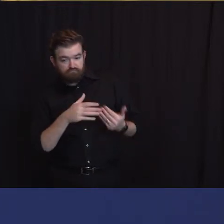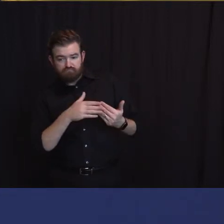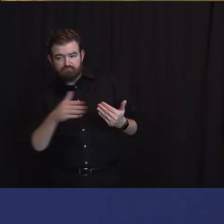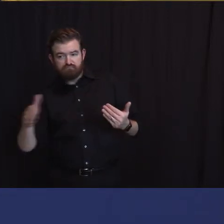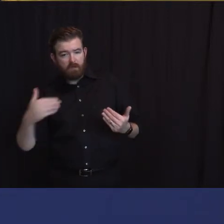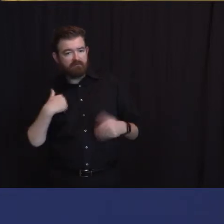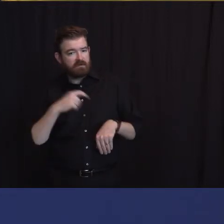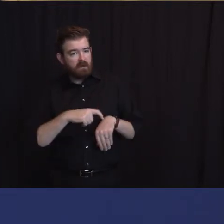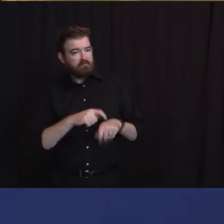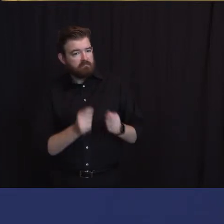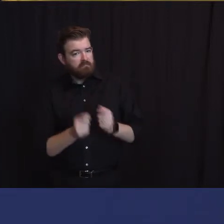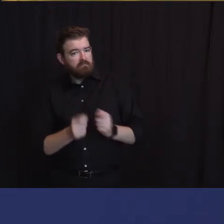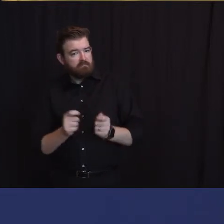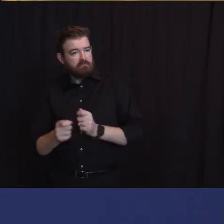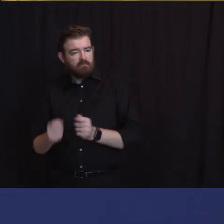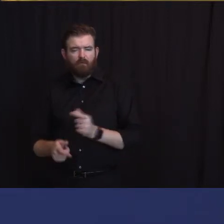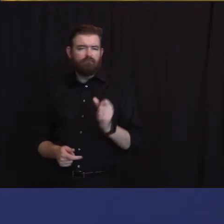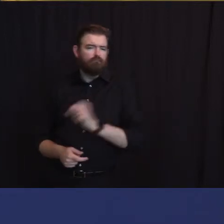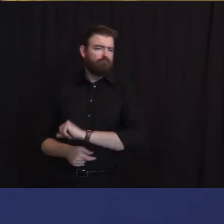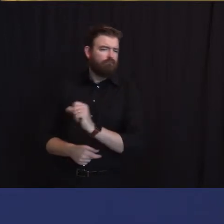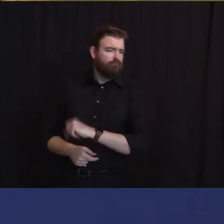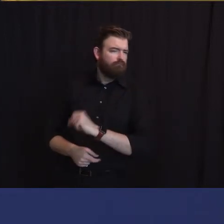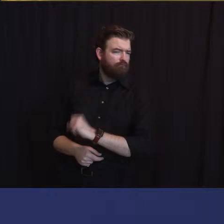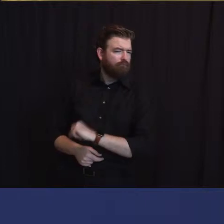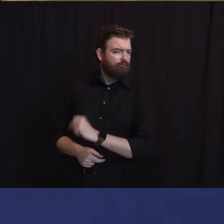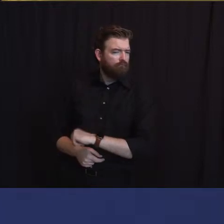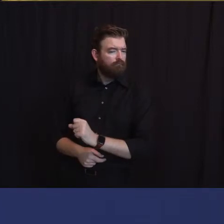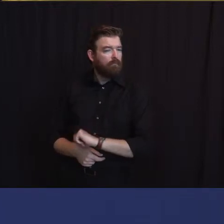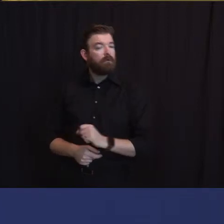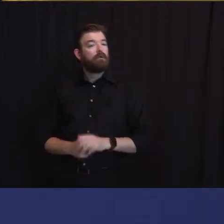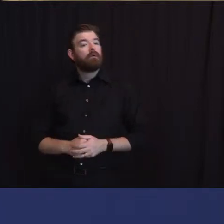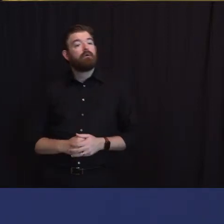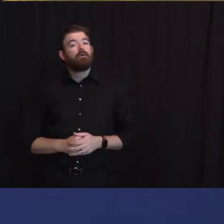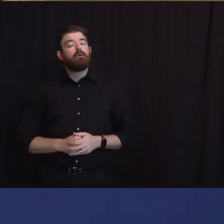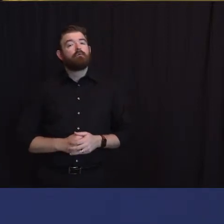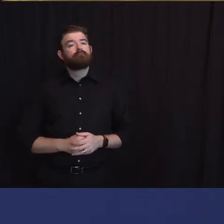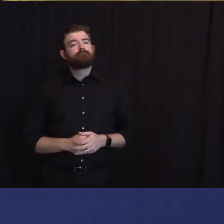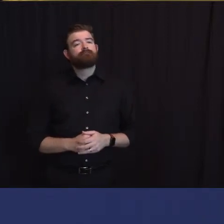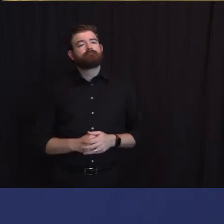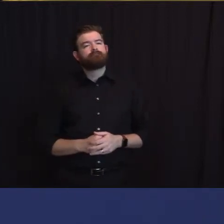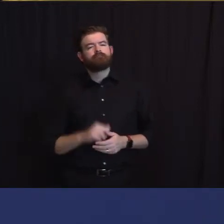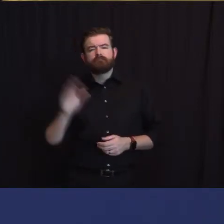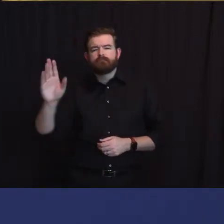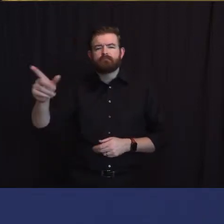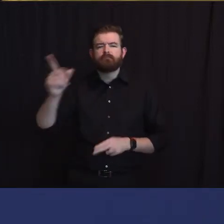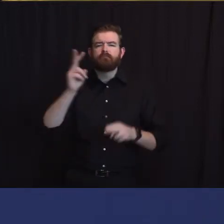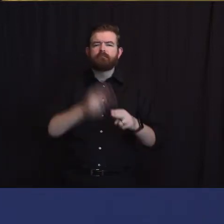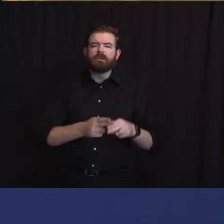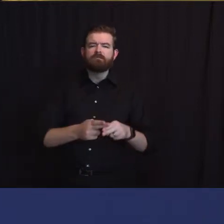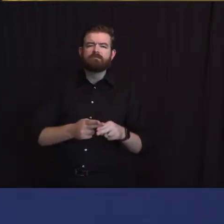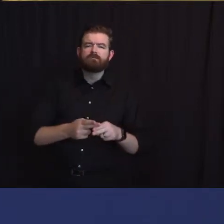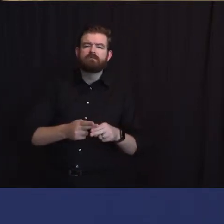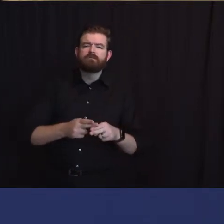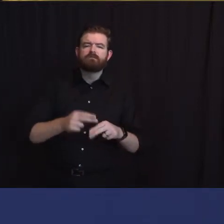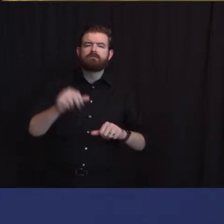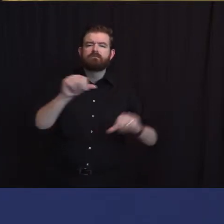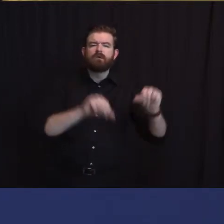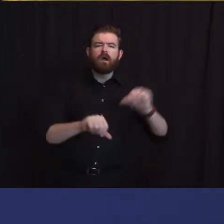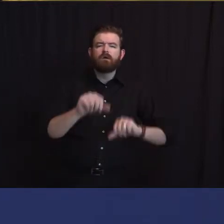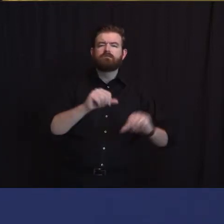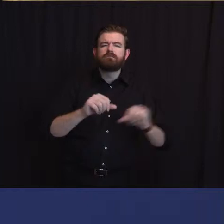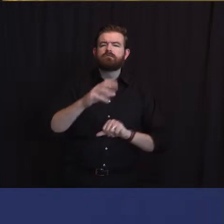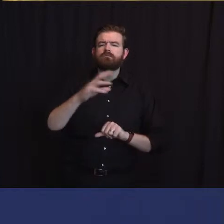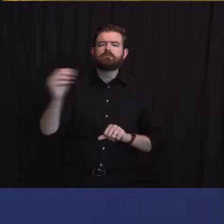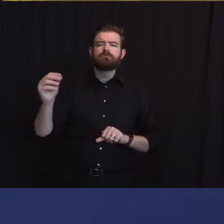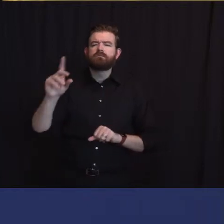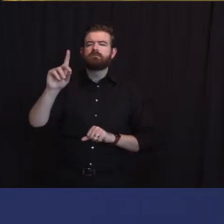Just to follow up with Dr. Bresnitz, can you talk a little bit more about the data and science that support masking kids outdoors at summer camps? It almost sounds like you